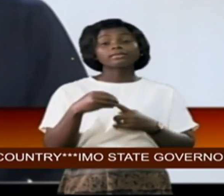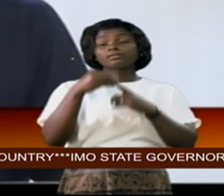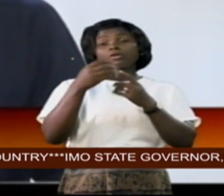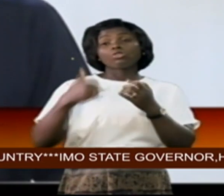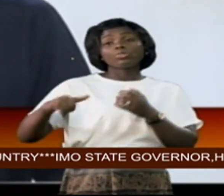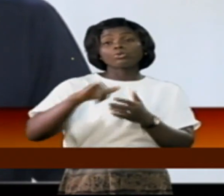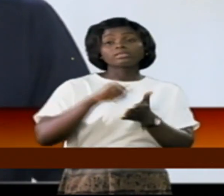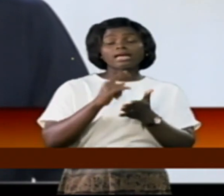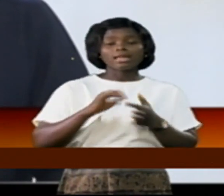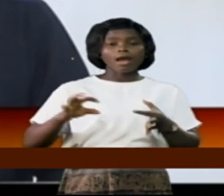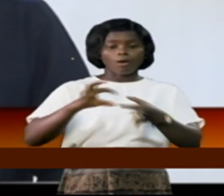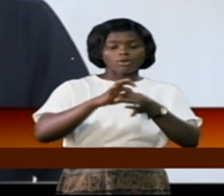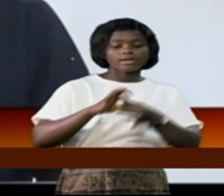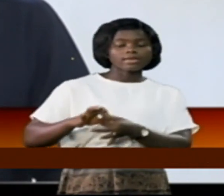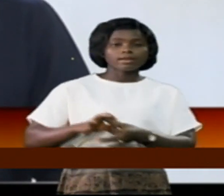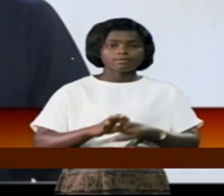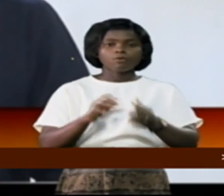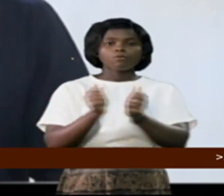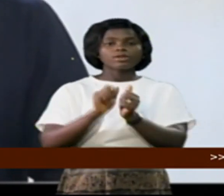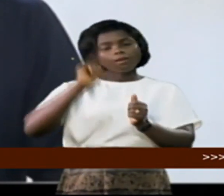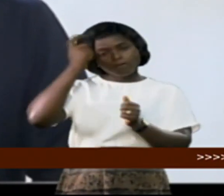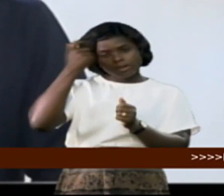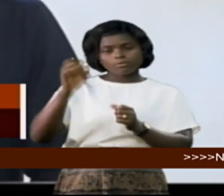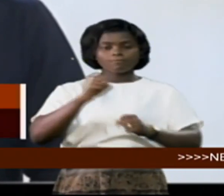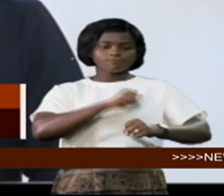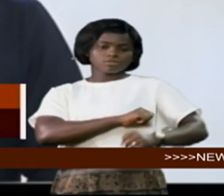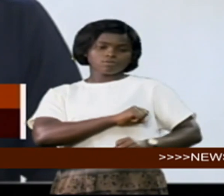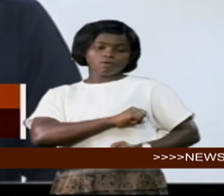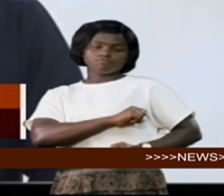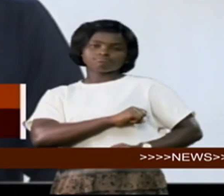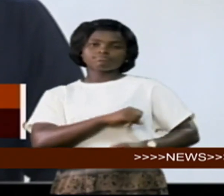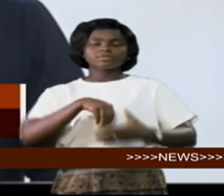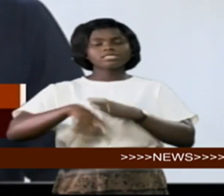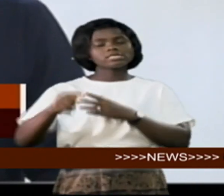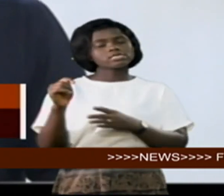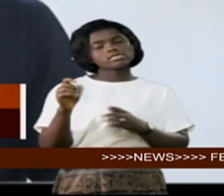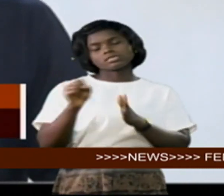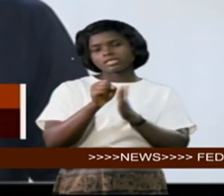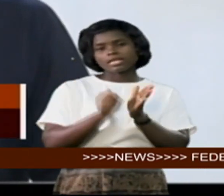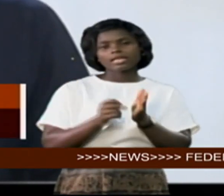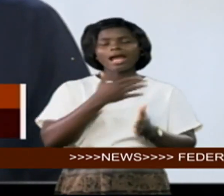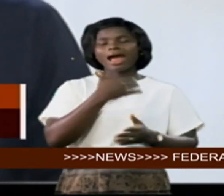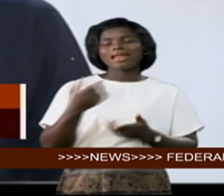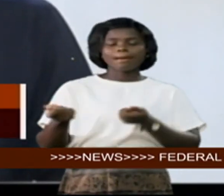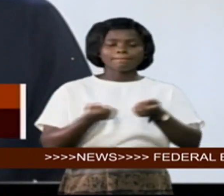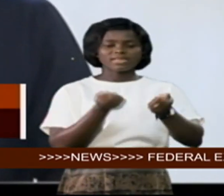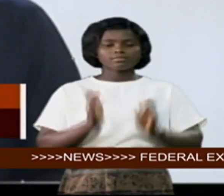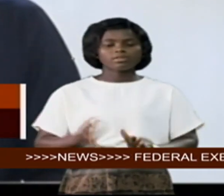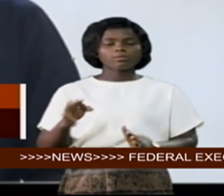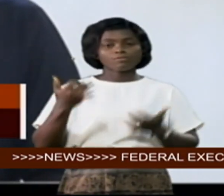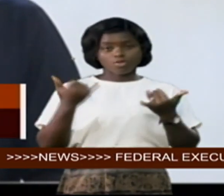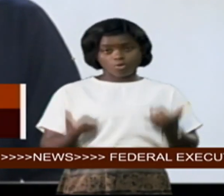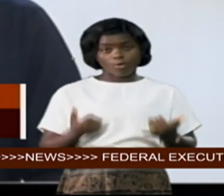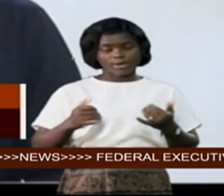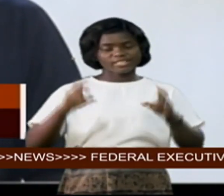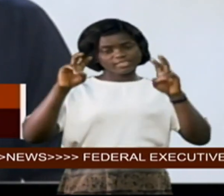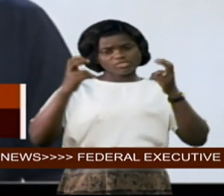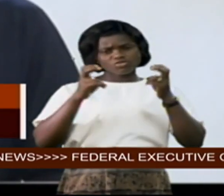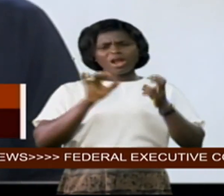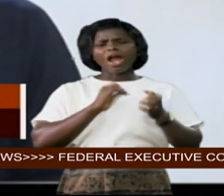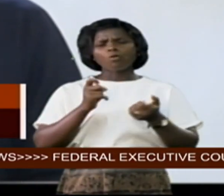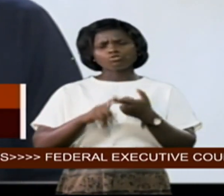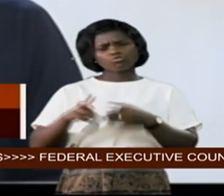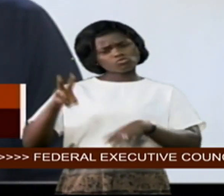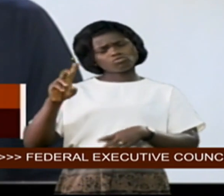connected with the governance of security in the state and the management of the current issue. I want to